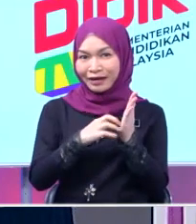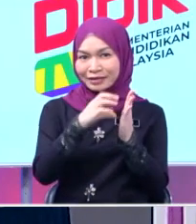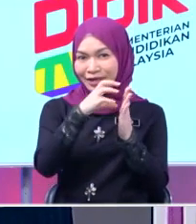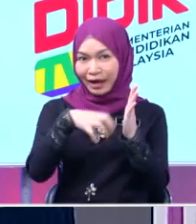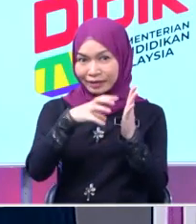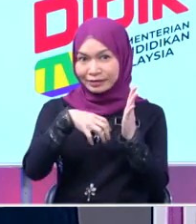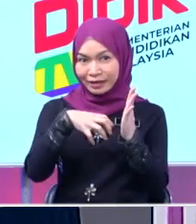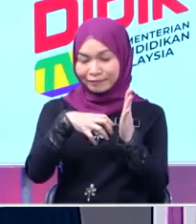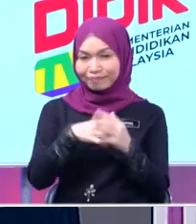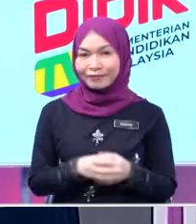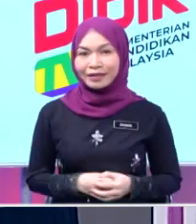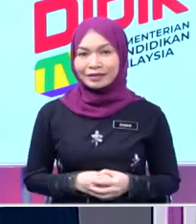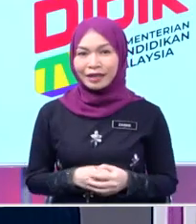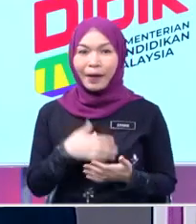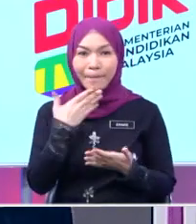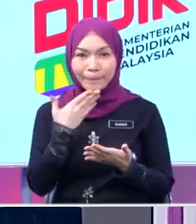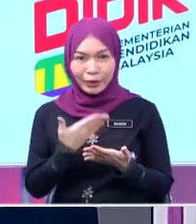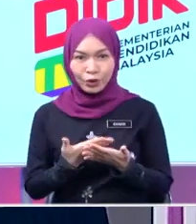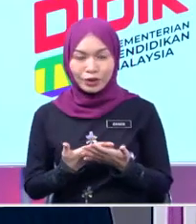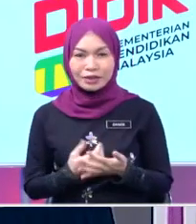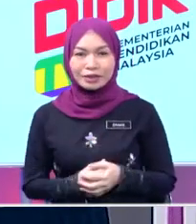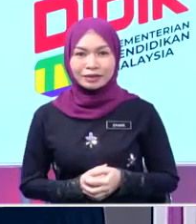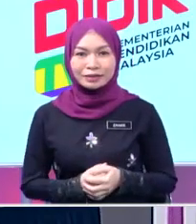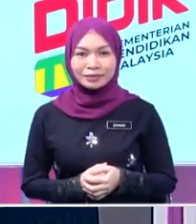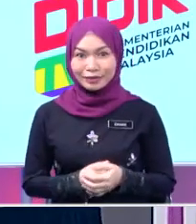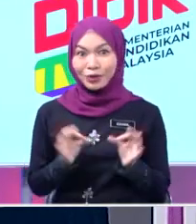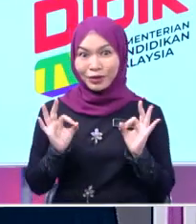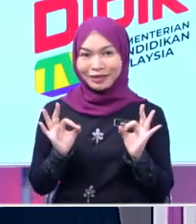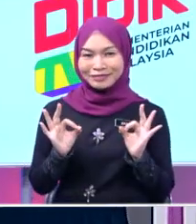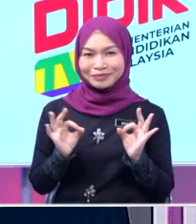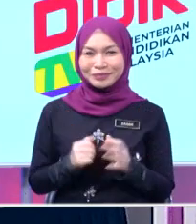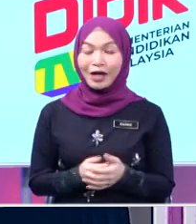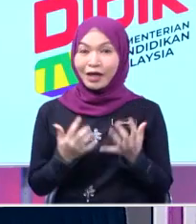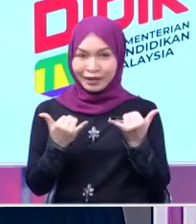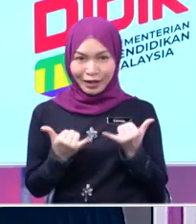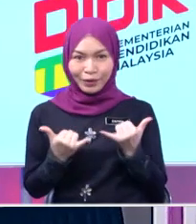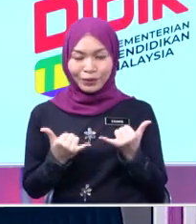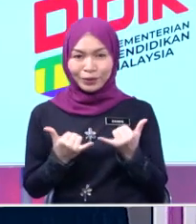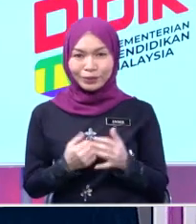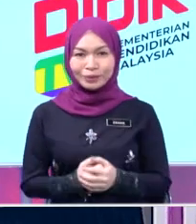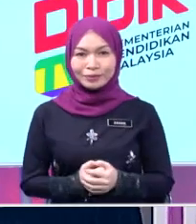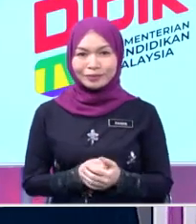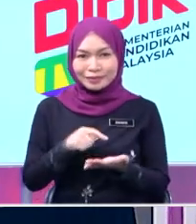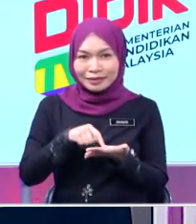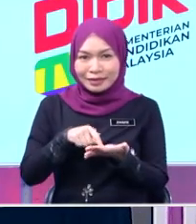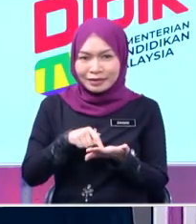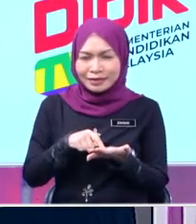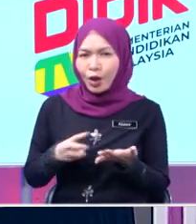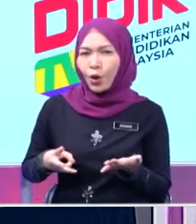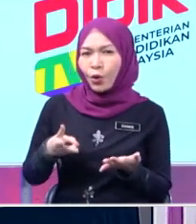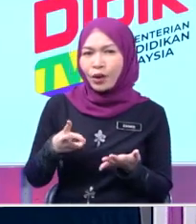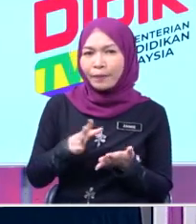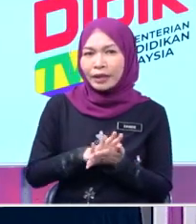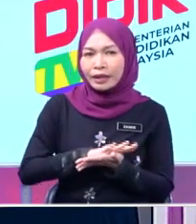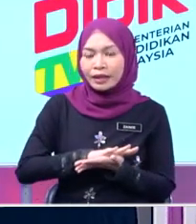or instructions that are given in the question. Okay. Okay. All right. Now, this is going to be a little bit